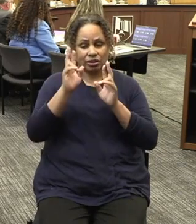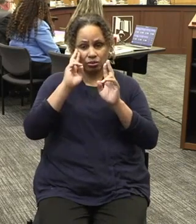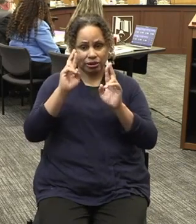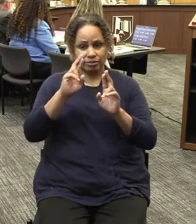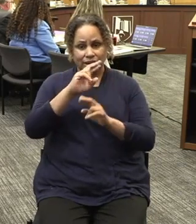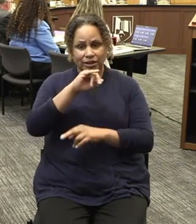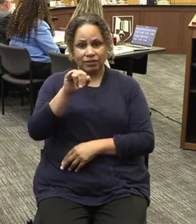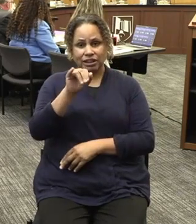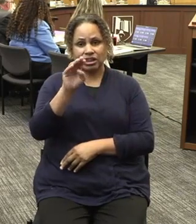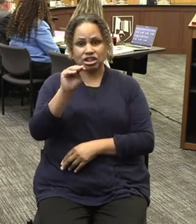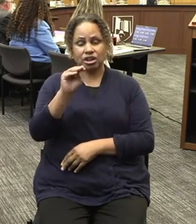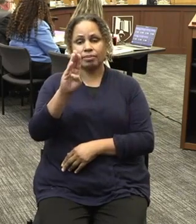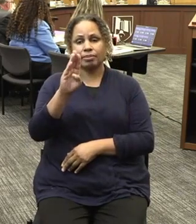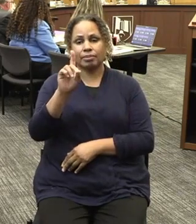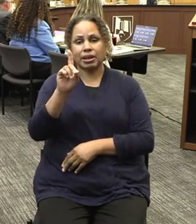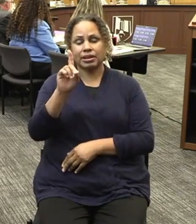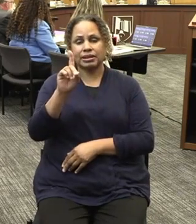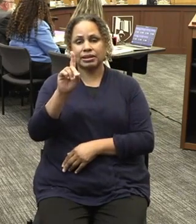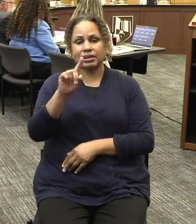Budzinski.